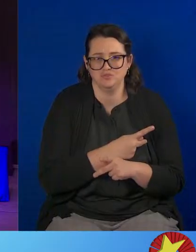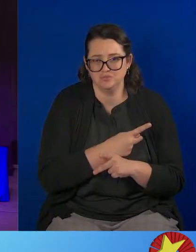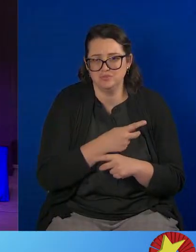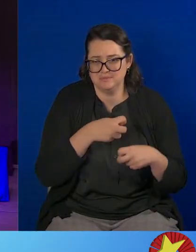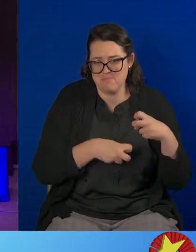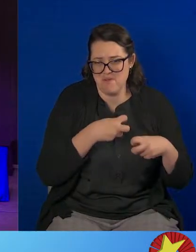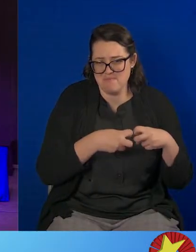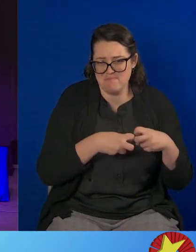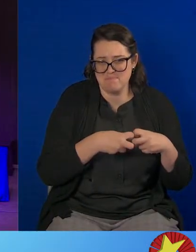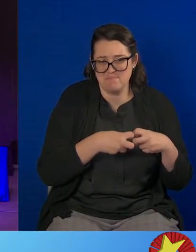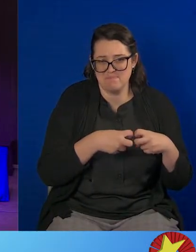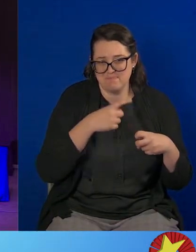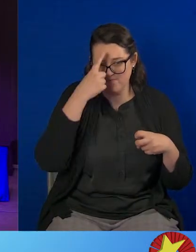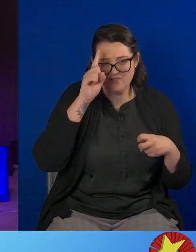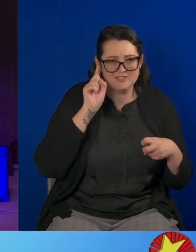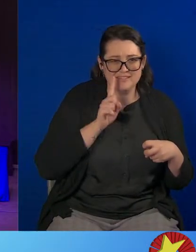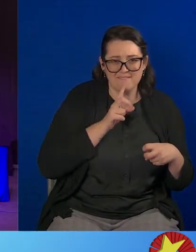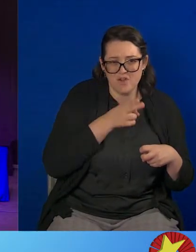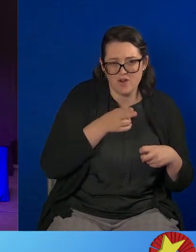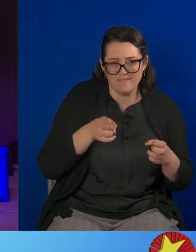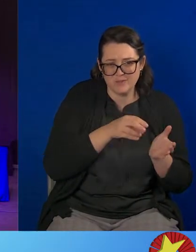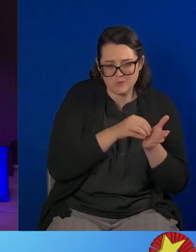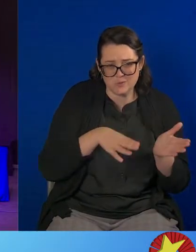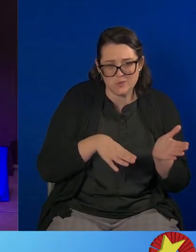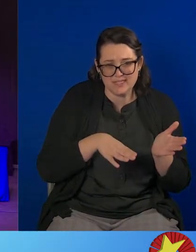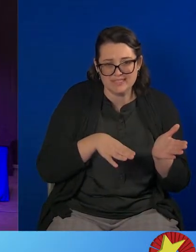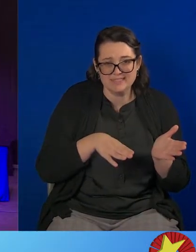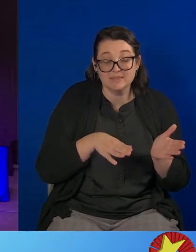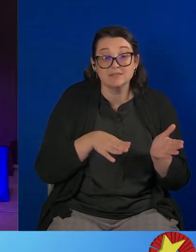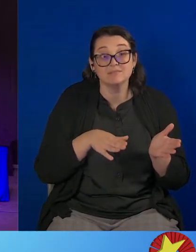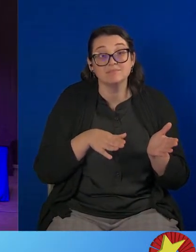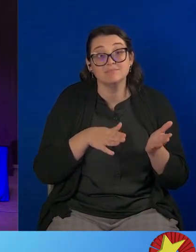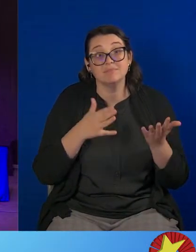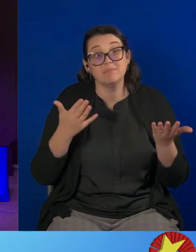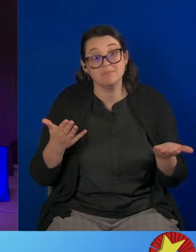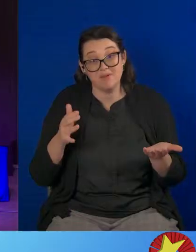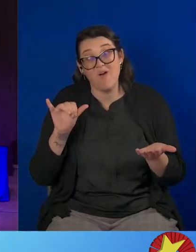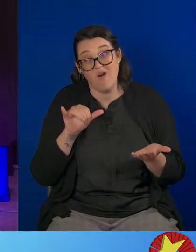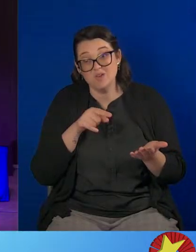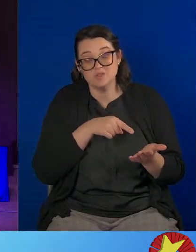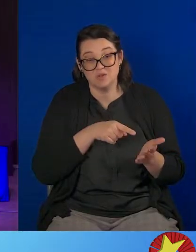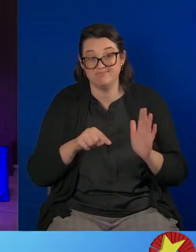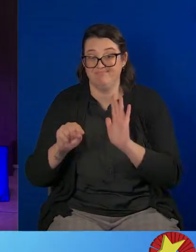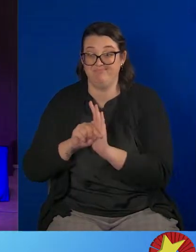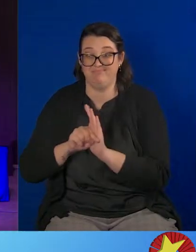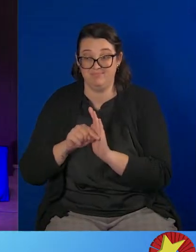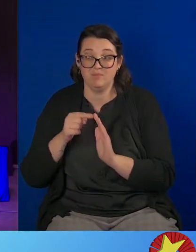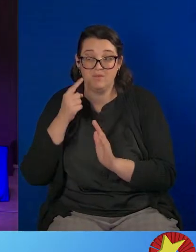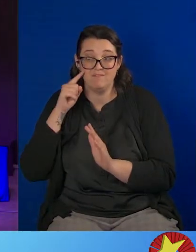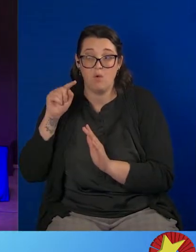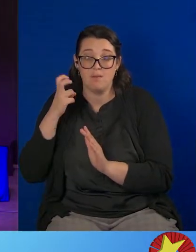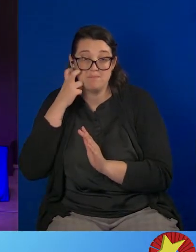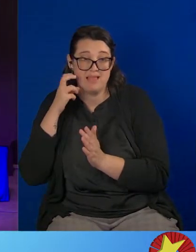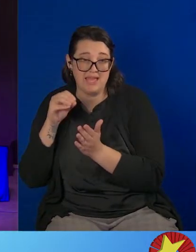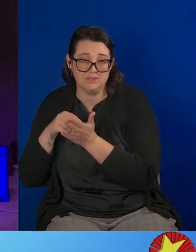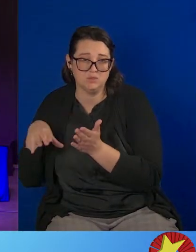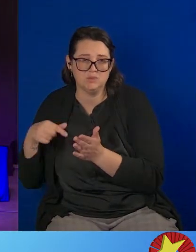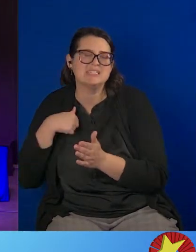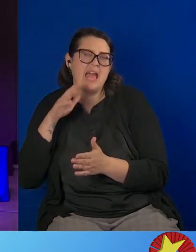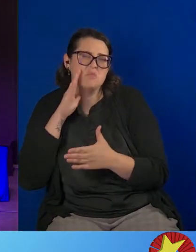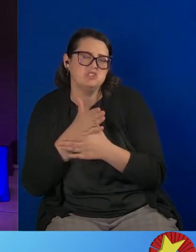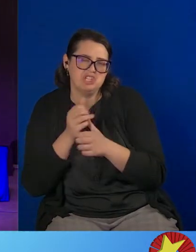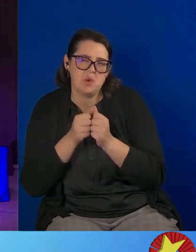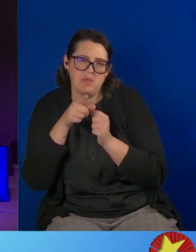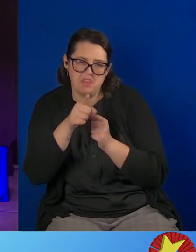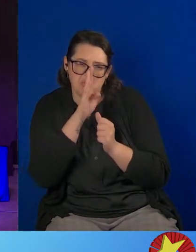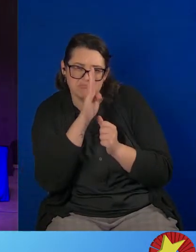with deaf or hard of hearing, but it also has an adverse effect on students with visual impairment. I'll share that with you, Maria, and Oren,